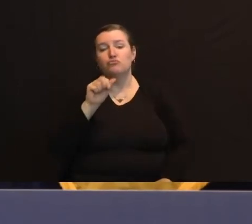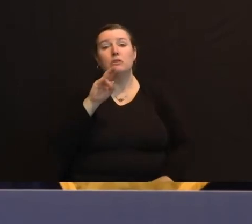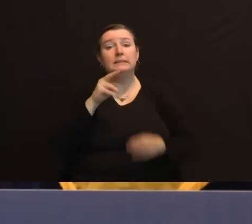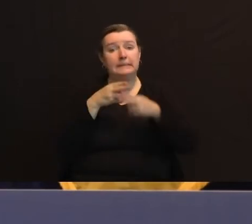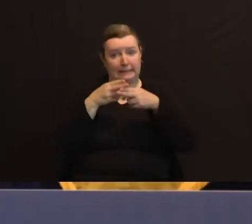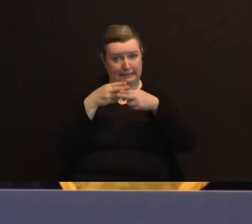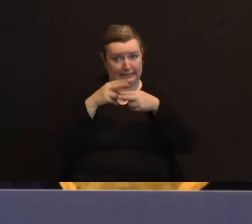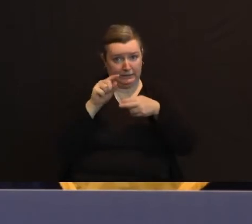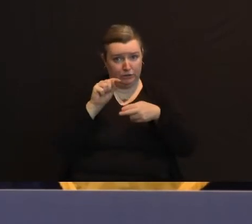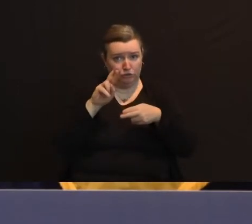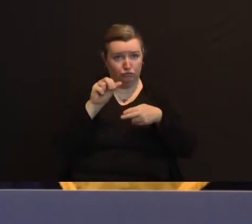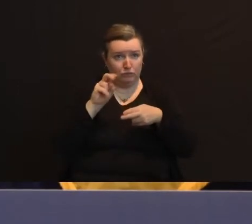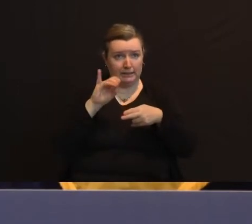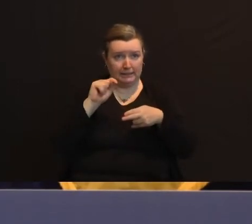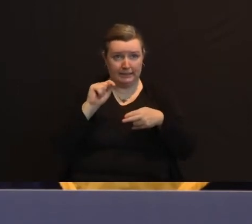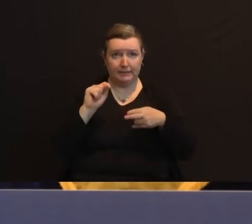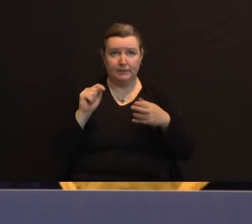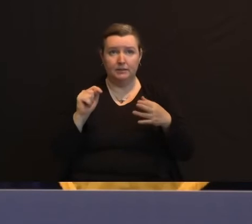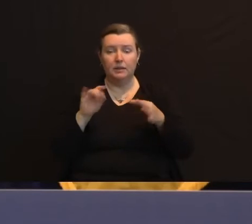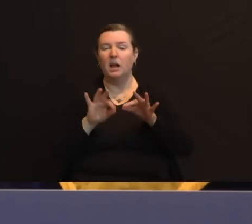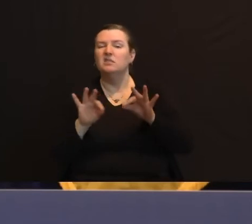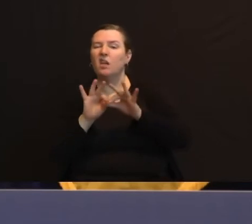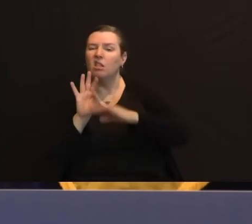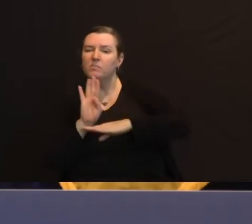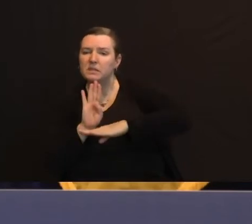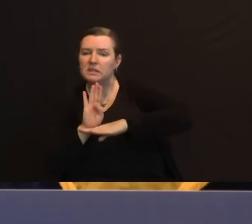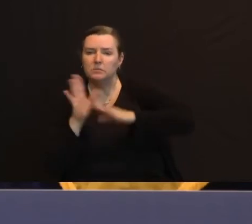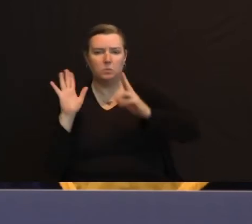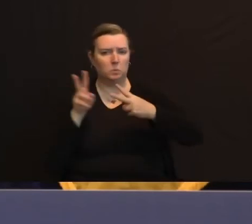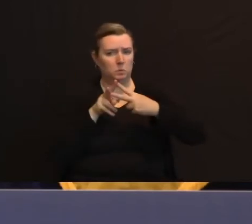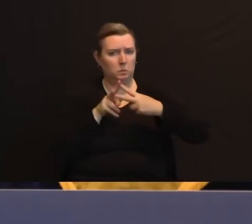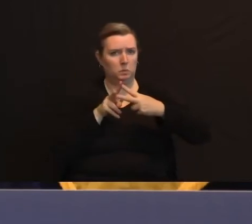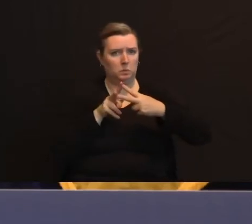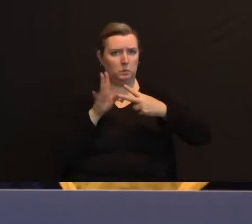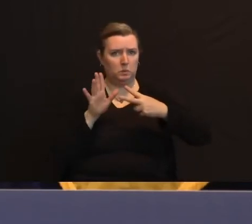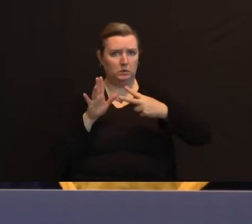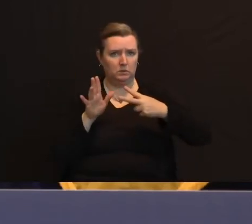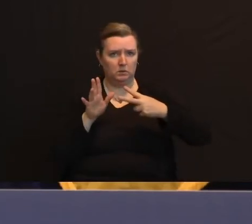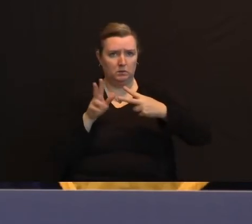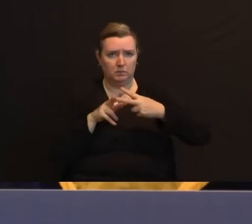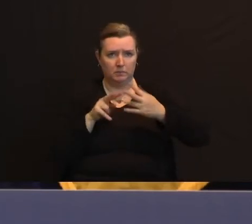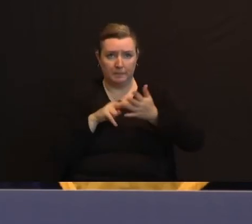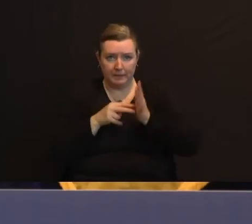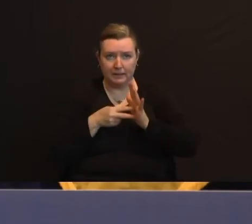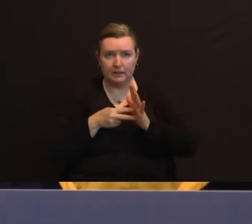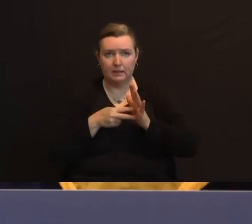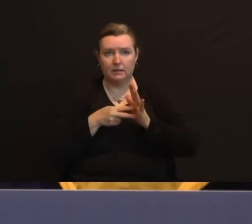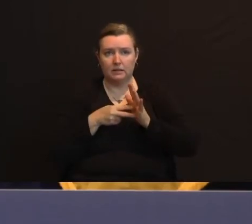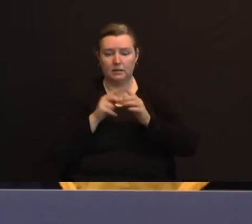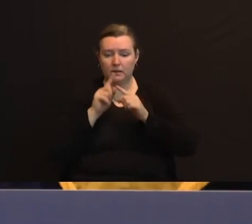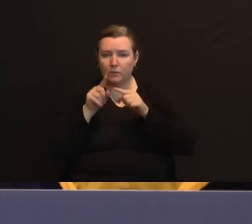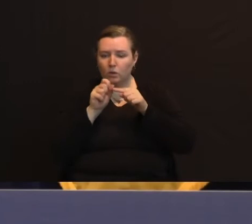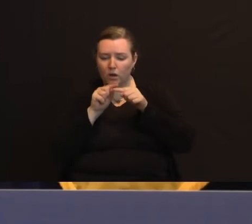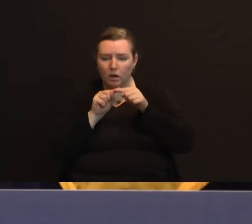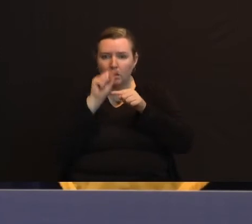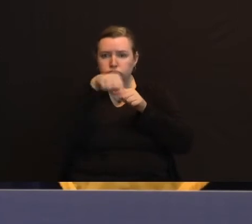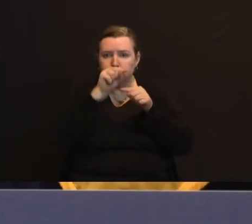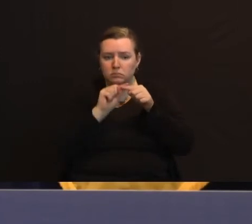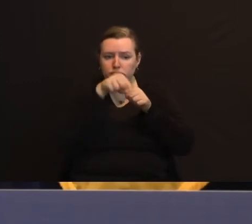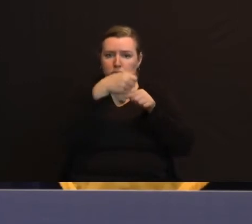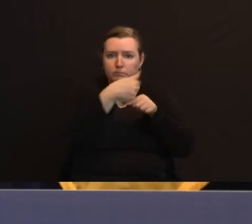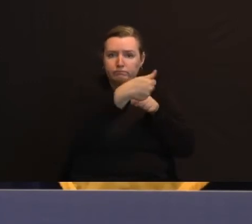this, in particular the transient, which I think was your specific question, it's overwhelmingly to our neighbors. But if there's a legitimate reason to go